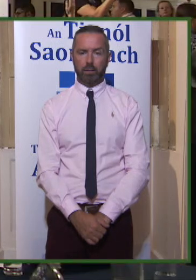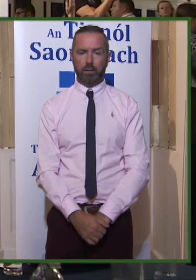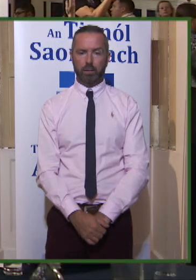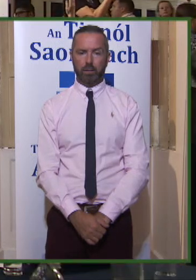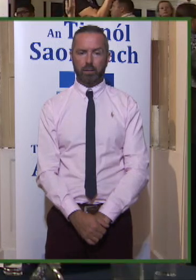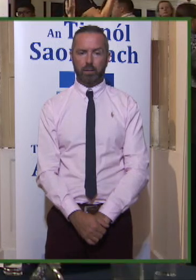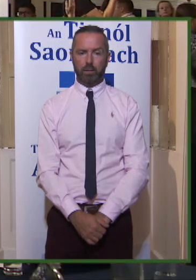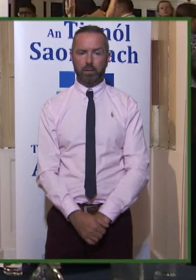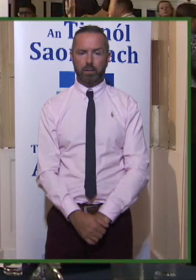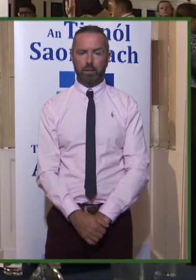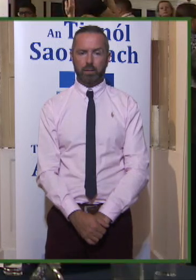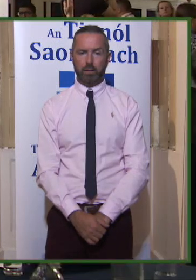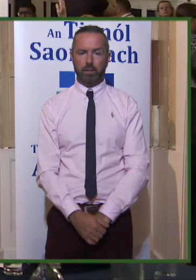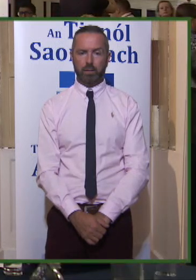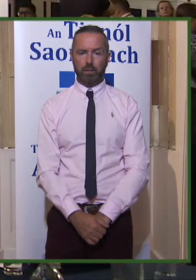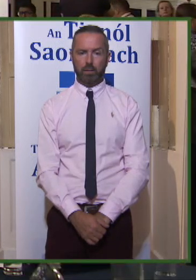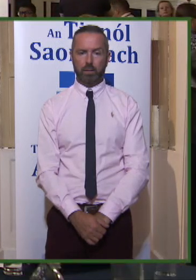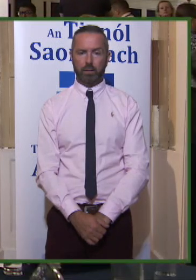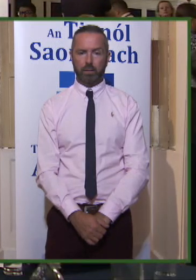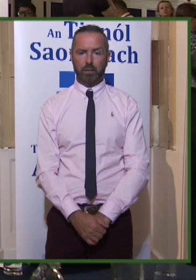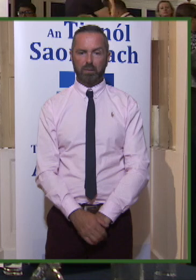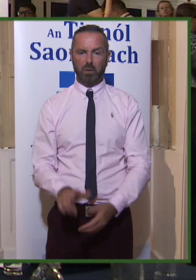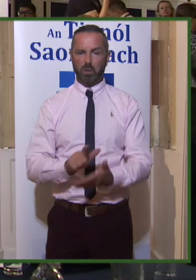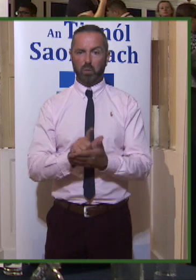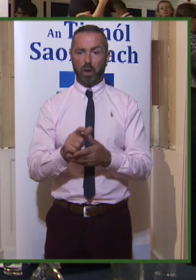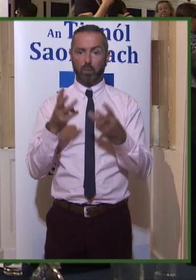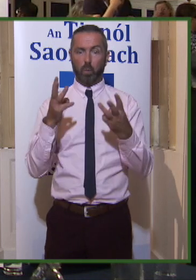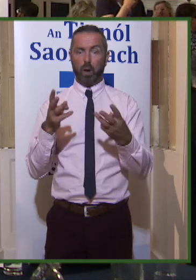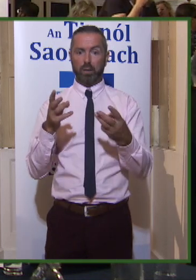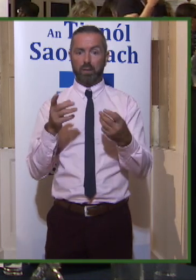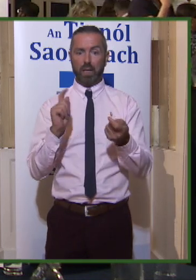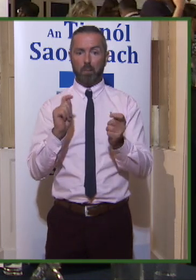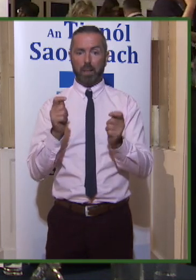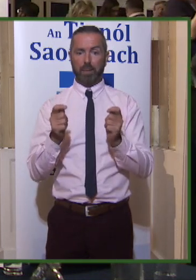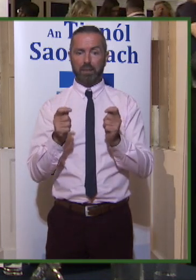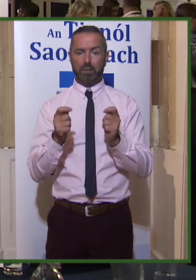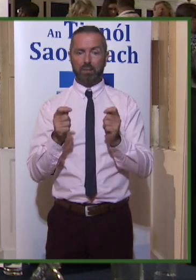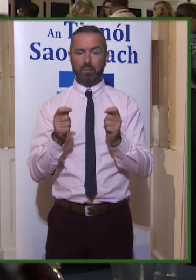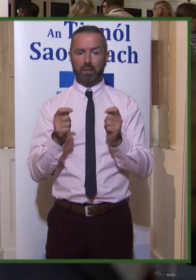No, it's lost. Yeah. Okay, make it 12, is it? Okay.